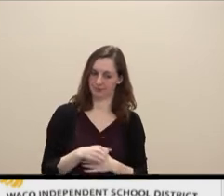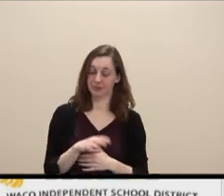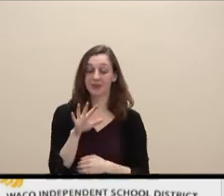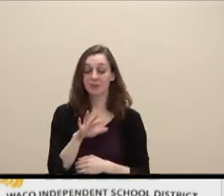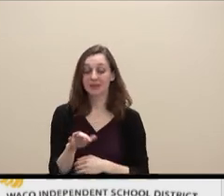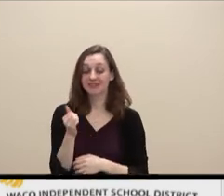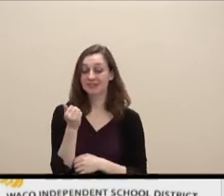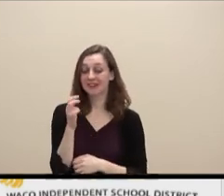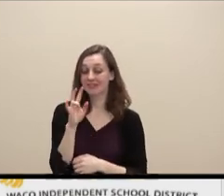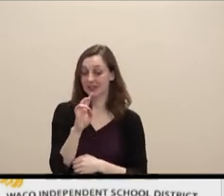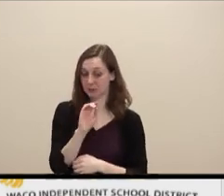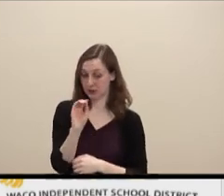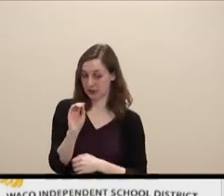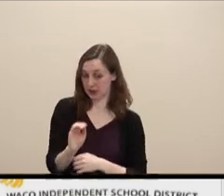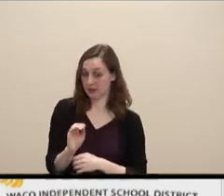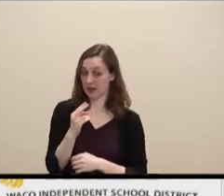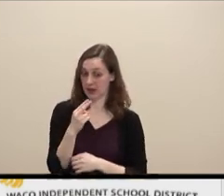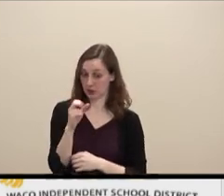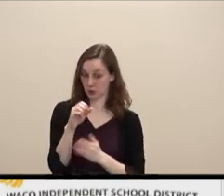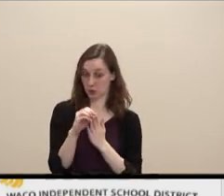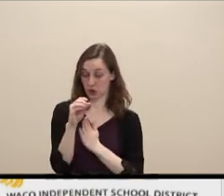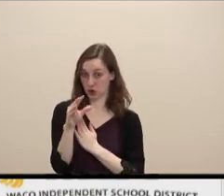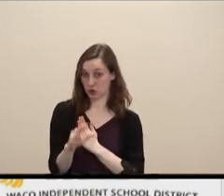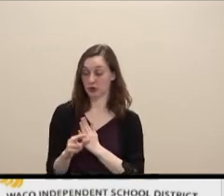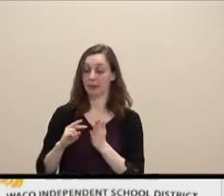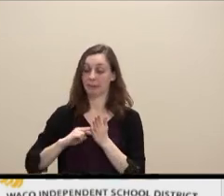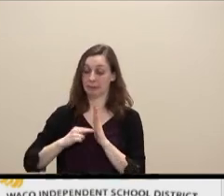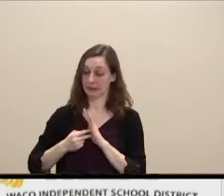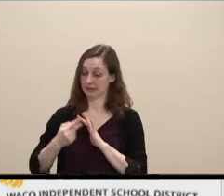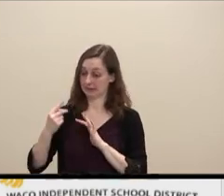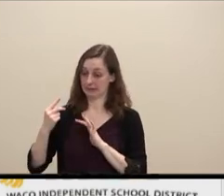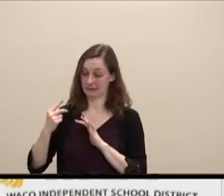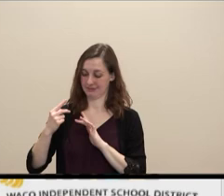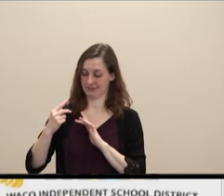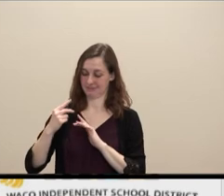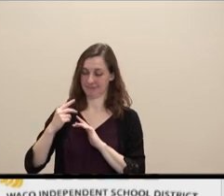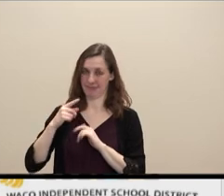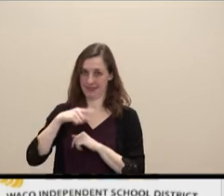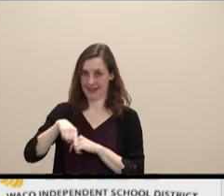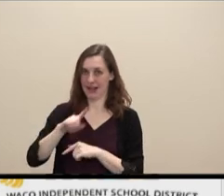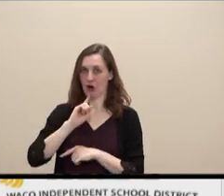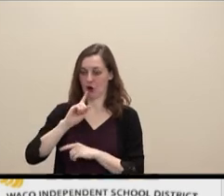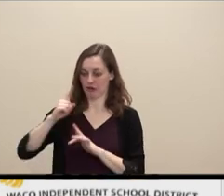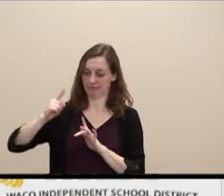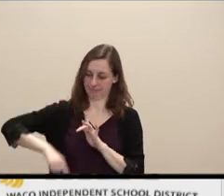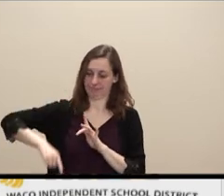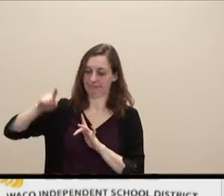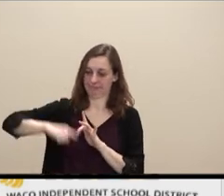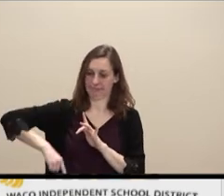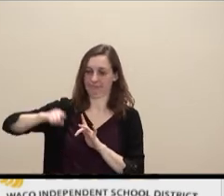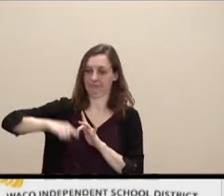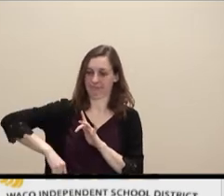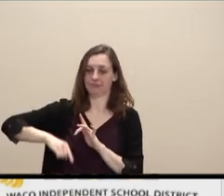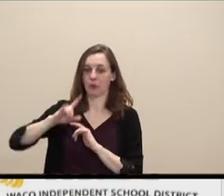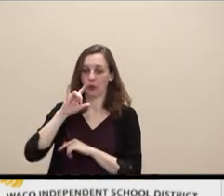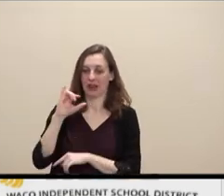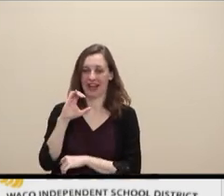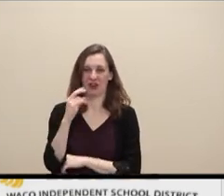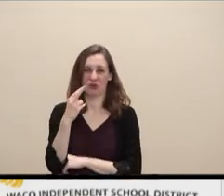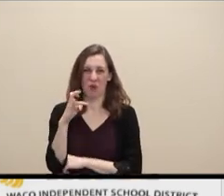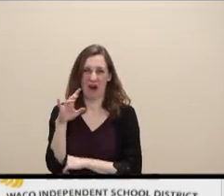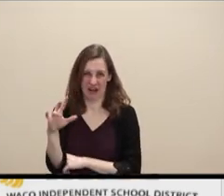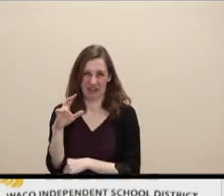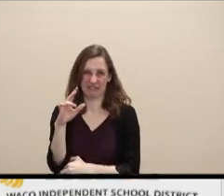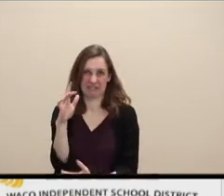17% of the high school students are chronically absent. That means 20 or more absences in a semester. So there's a great deal of absenteeism going